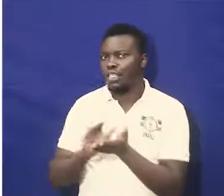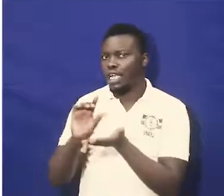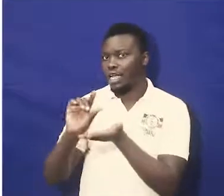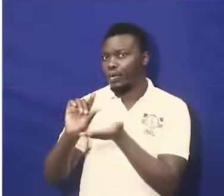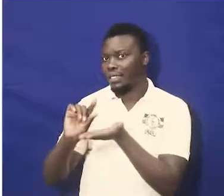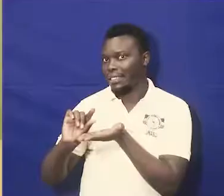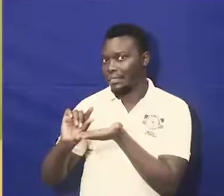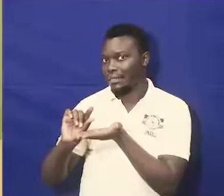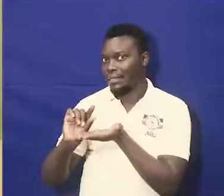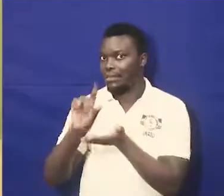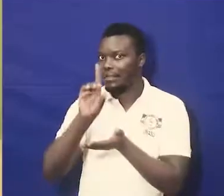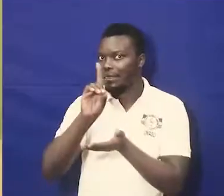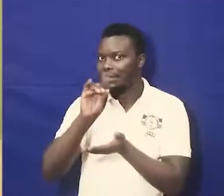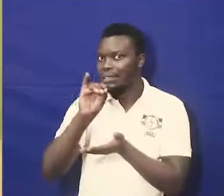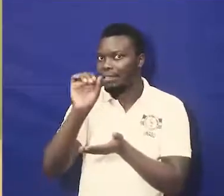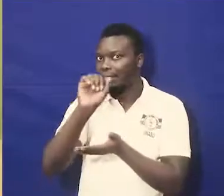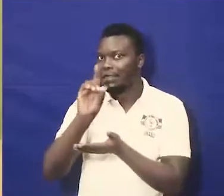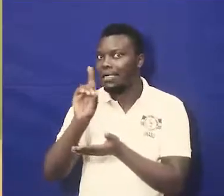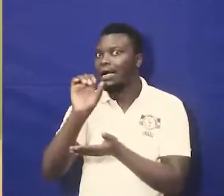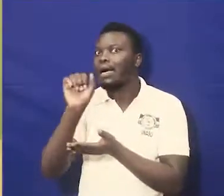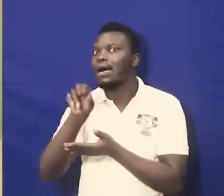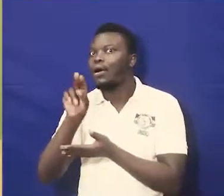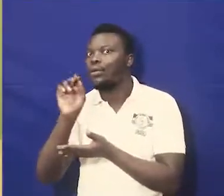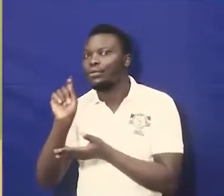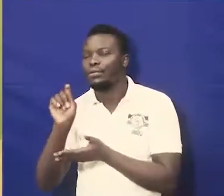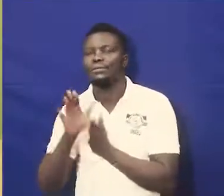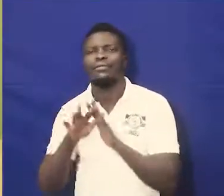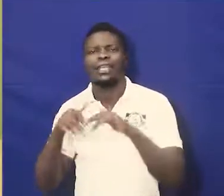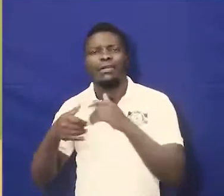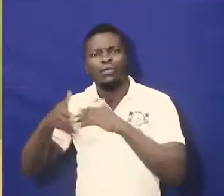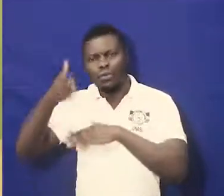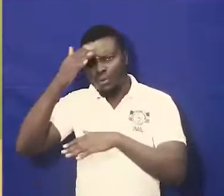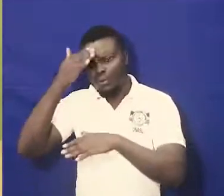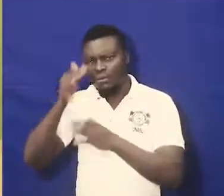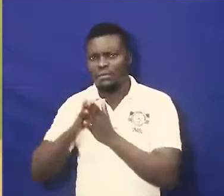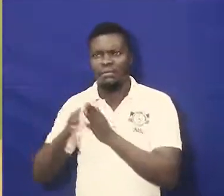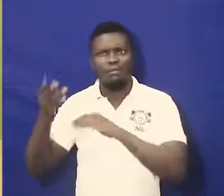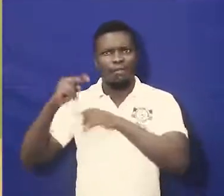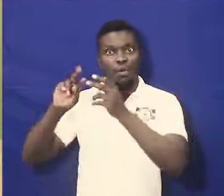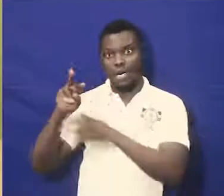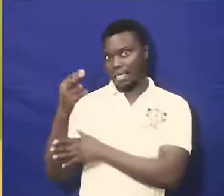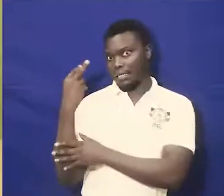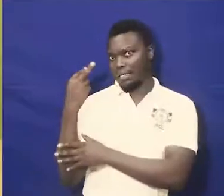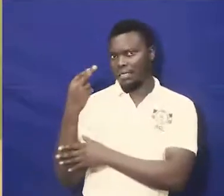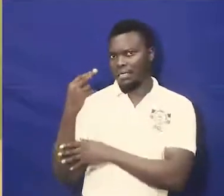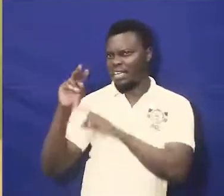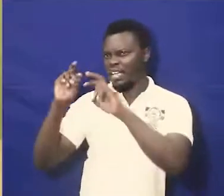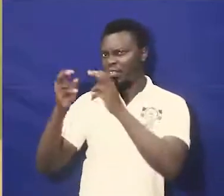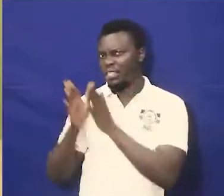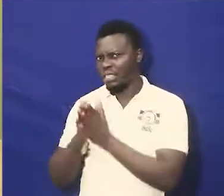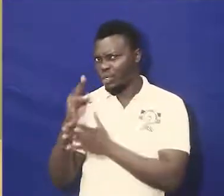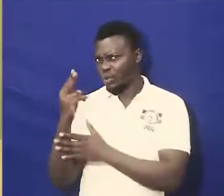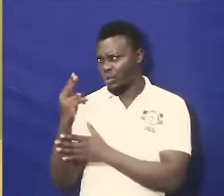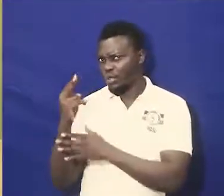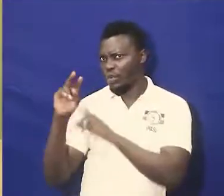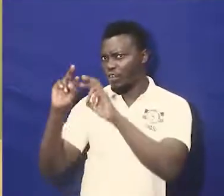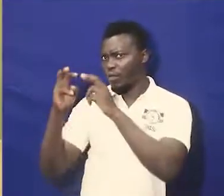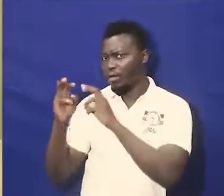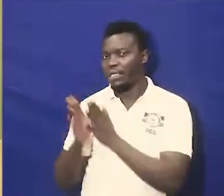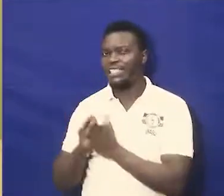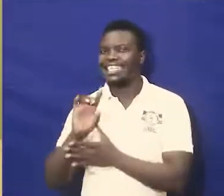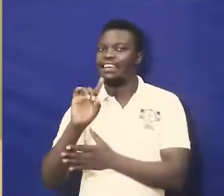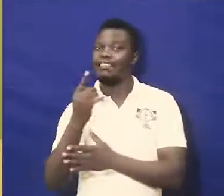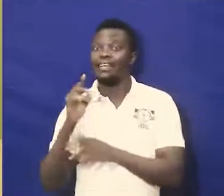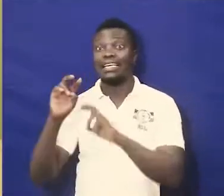we get to discount, let's do a quick review of what we have learned in the previous two lessons. In the